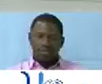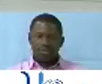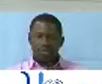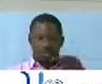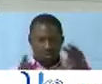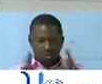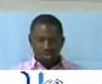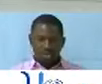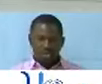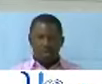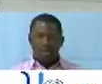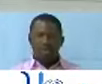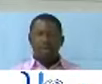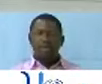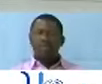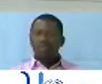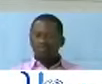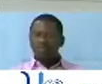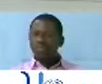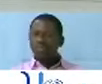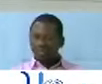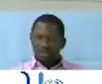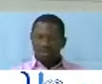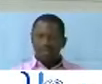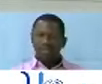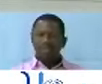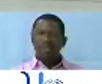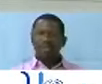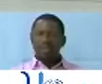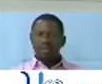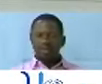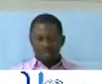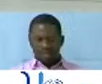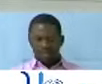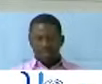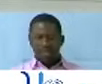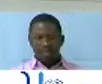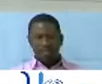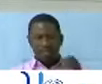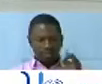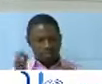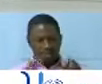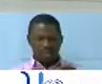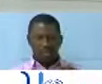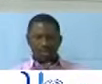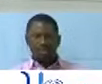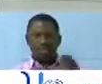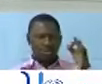you seek redress from the courts. It looks like